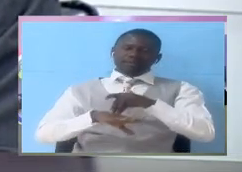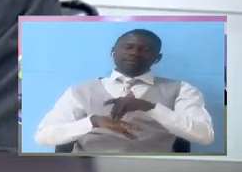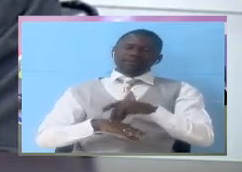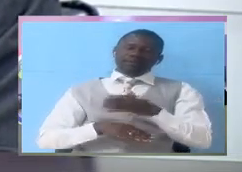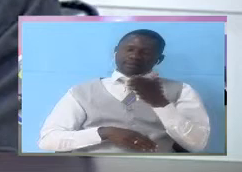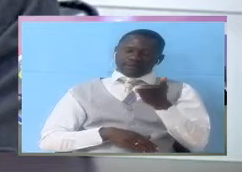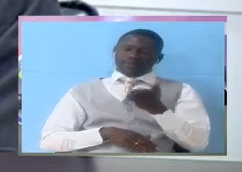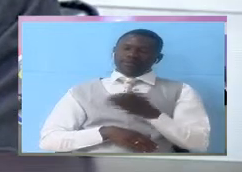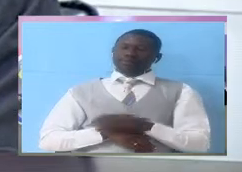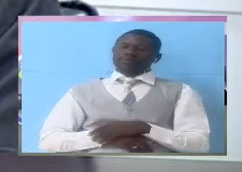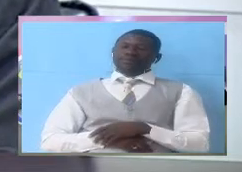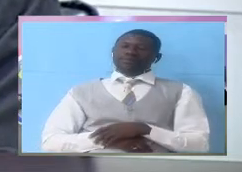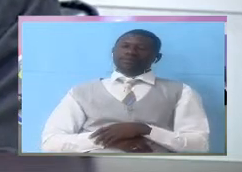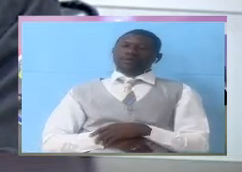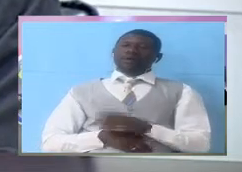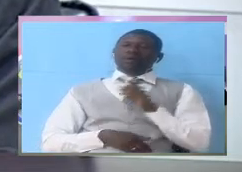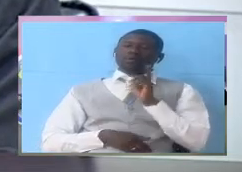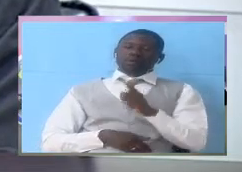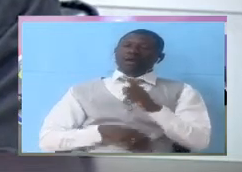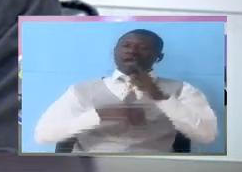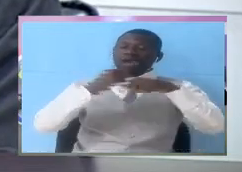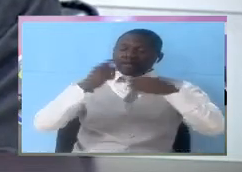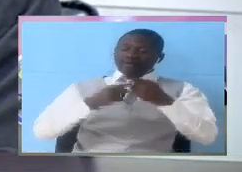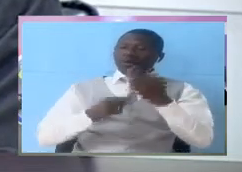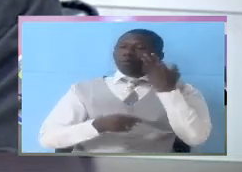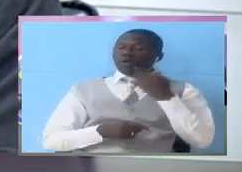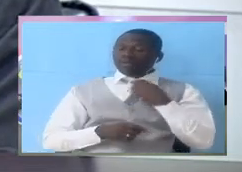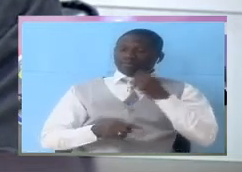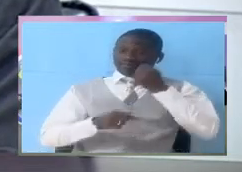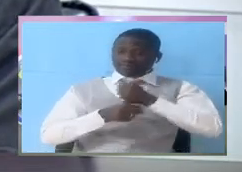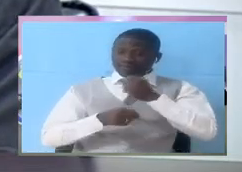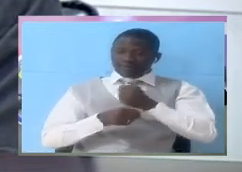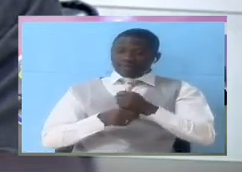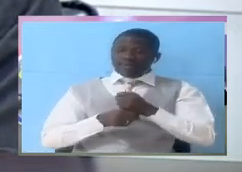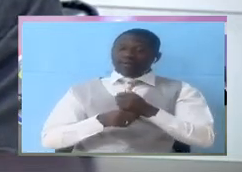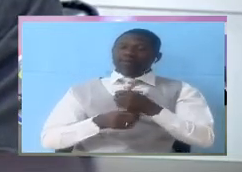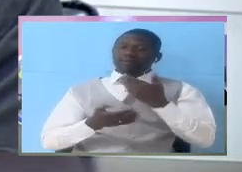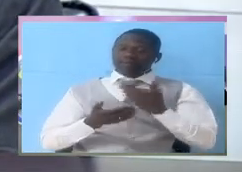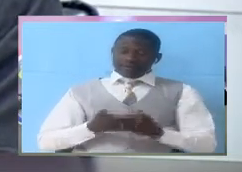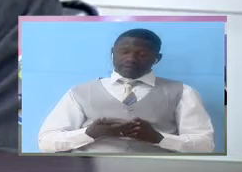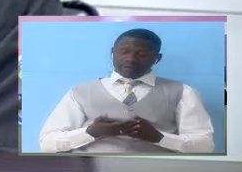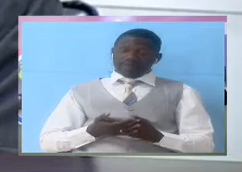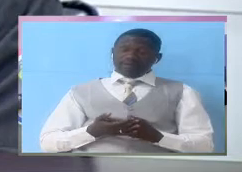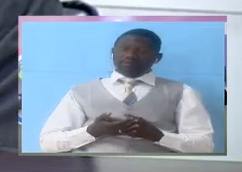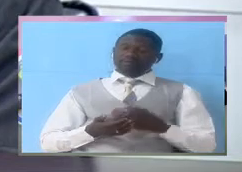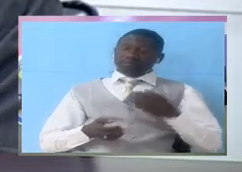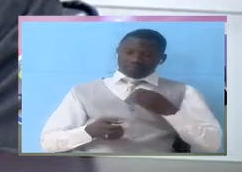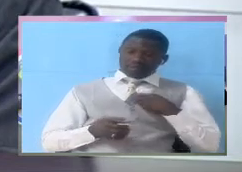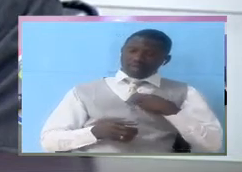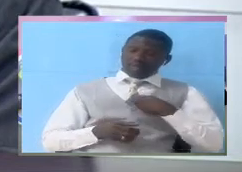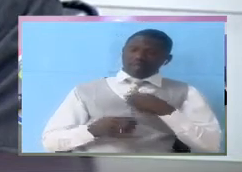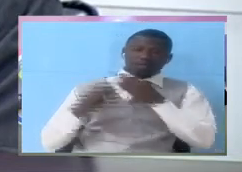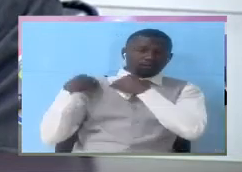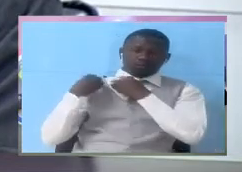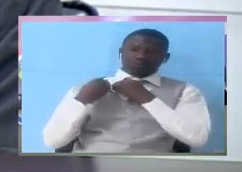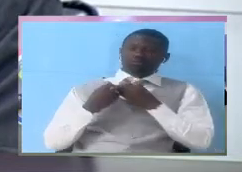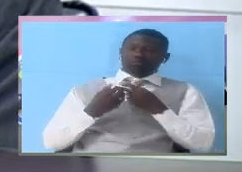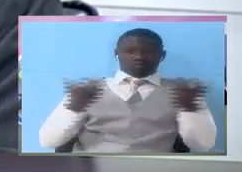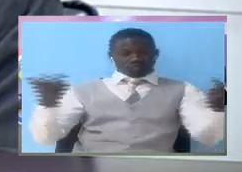was seated gannaaw bo xamé ni panel bi samp nañ ko I addressed them and welcomed them ma dal di len